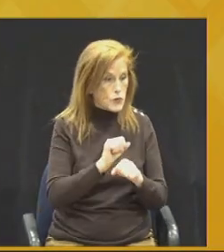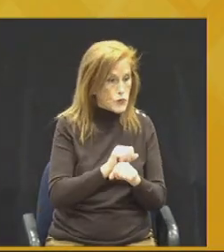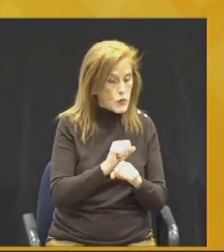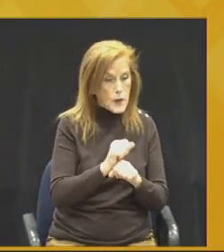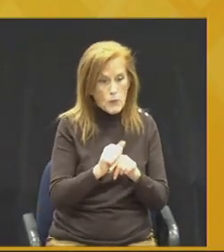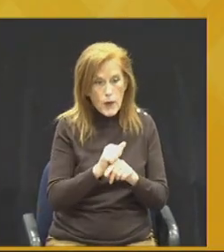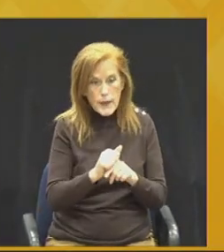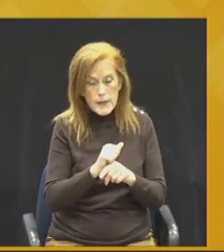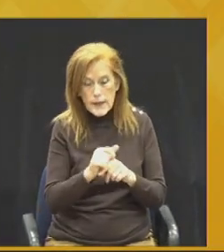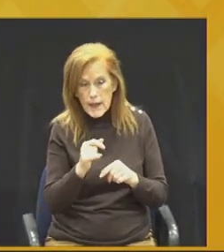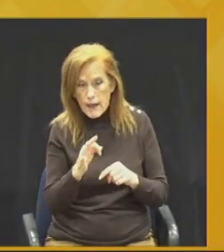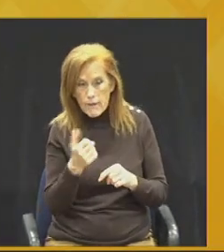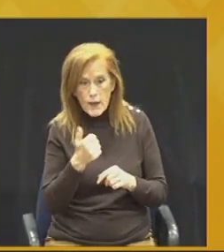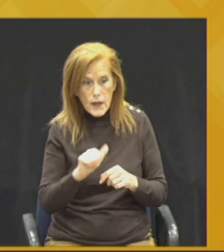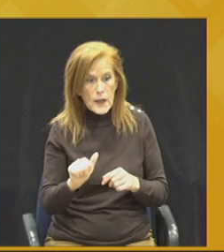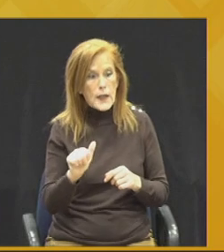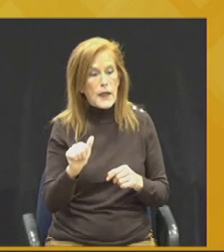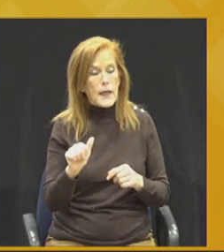You guys have any questions at this point?